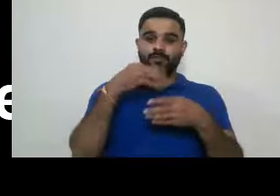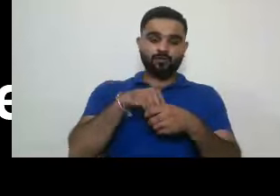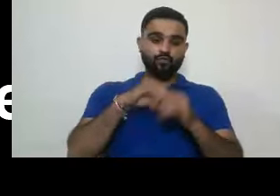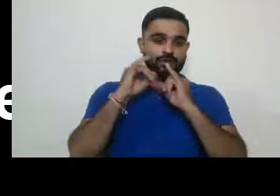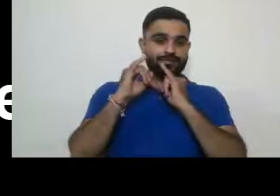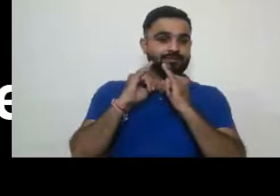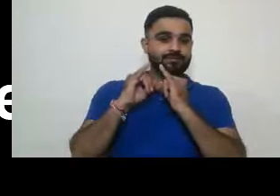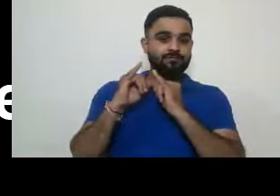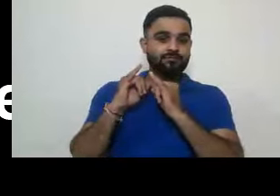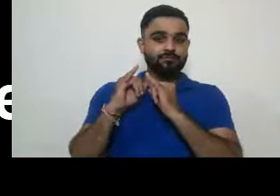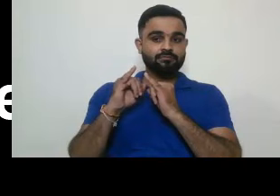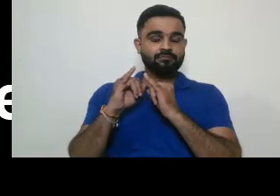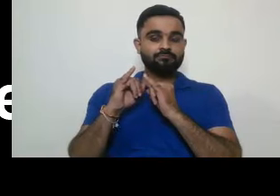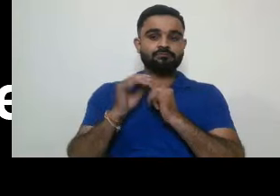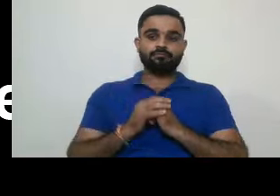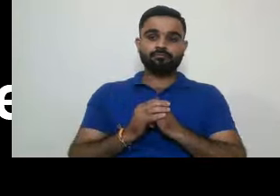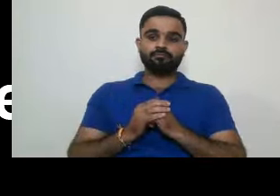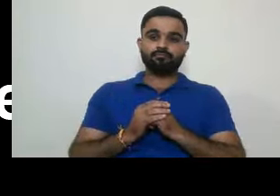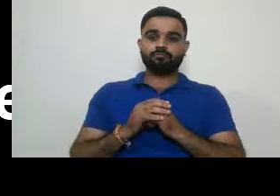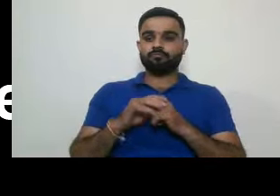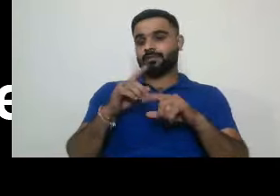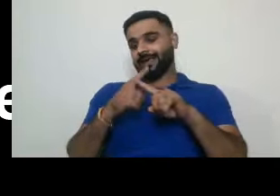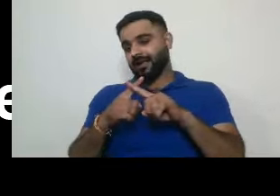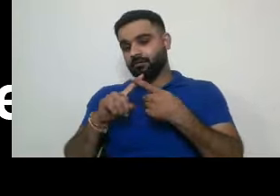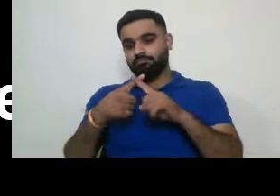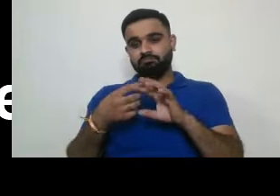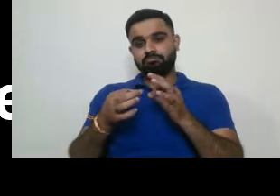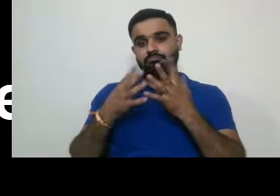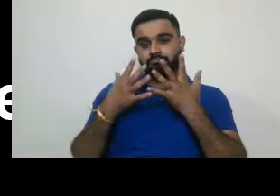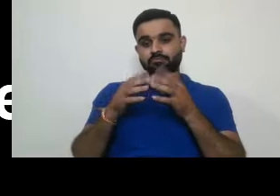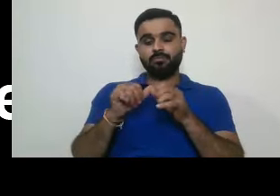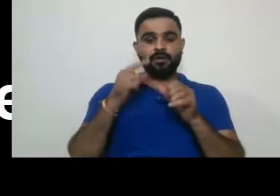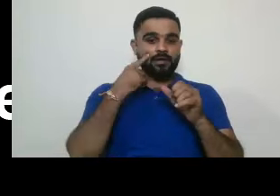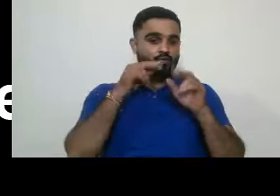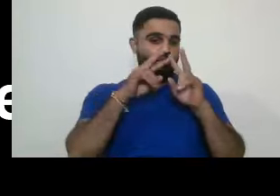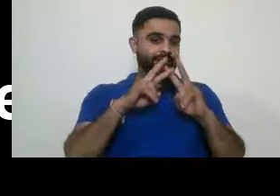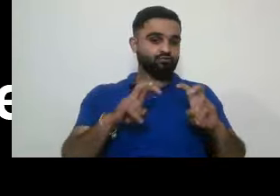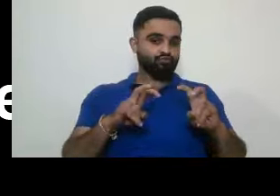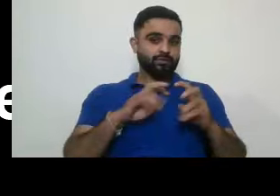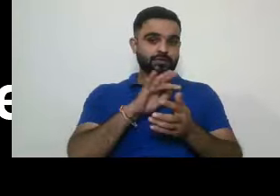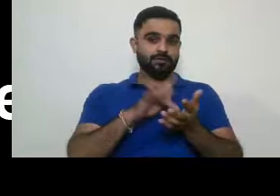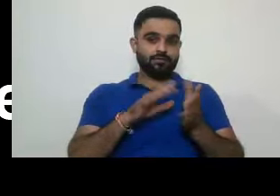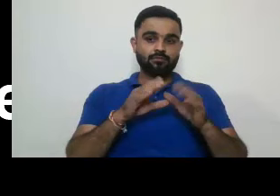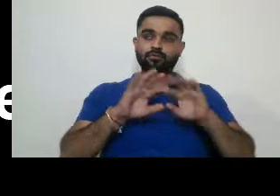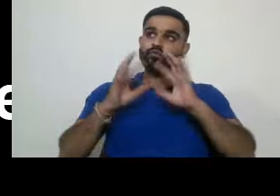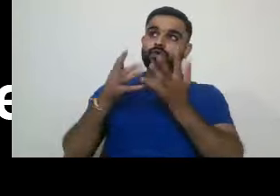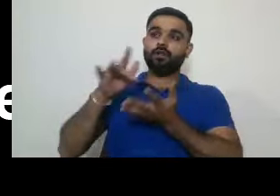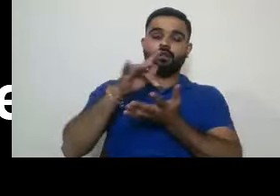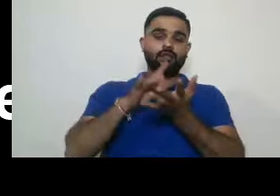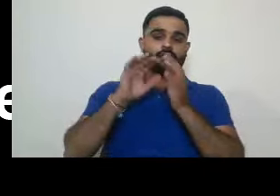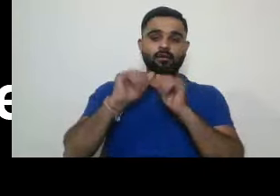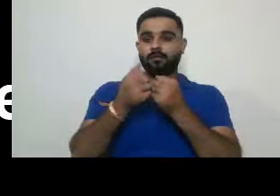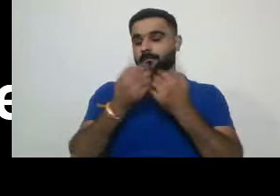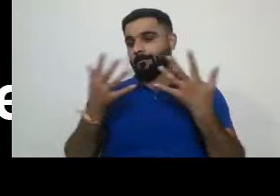interviews of the edge tech and the experts in the AI research field all over the world. There were